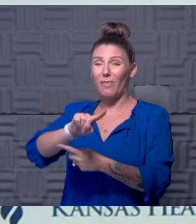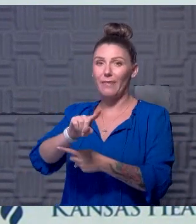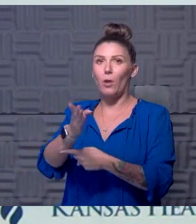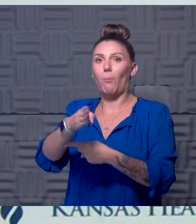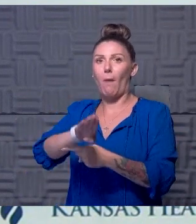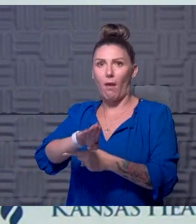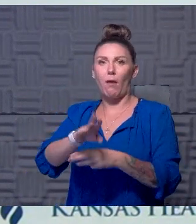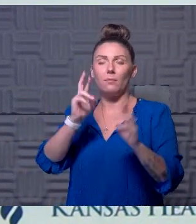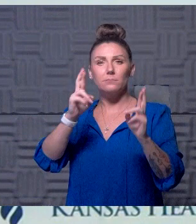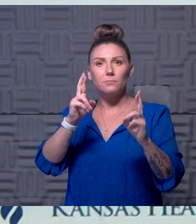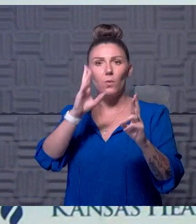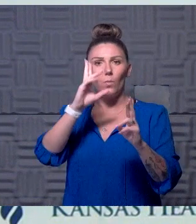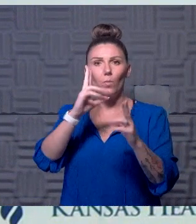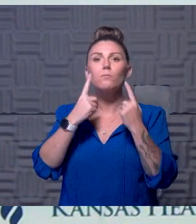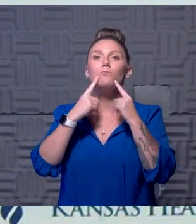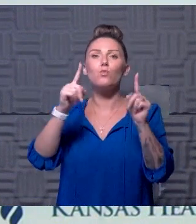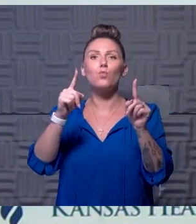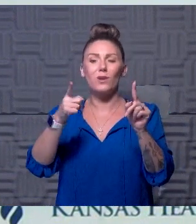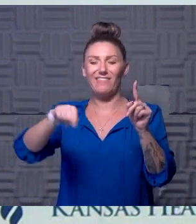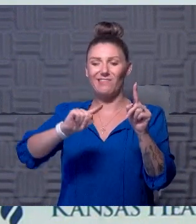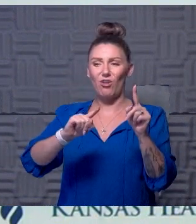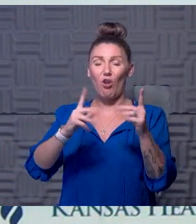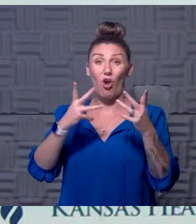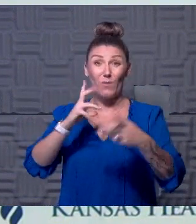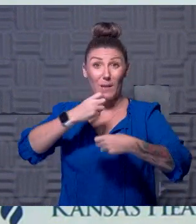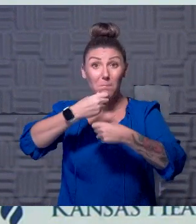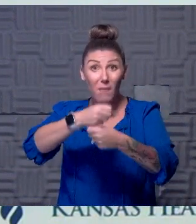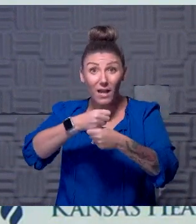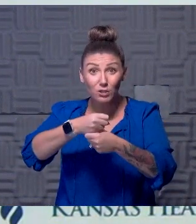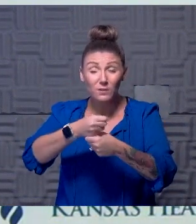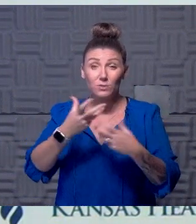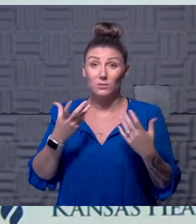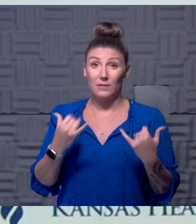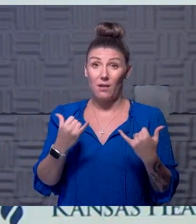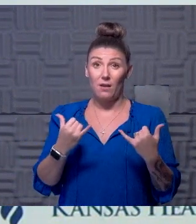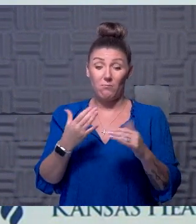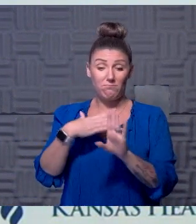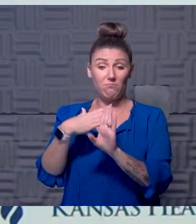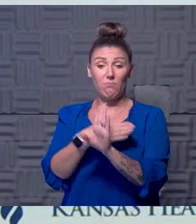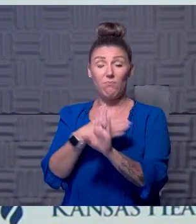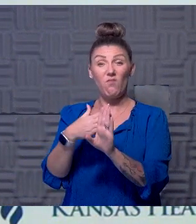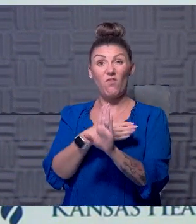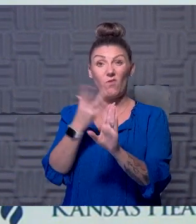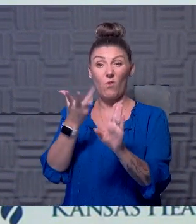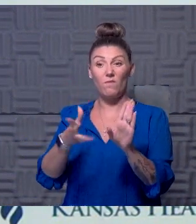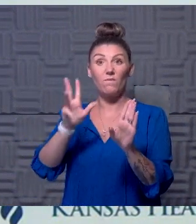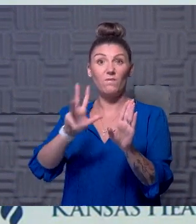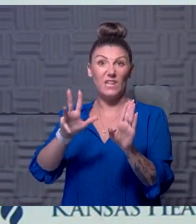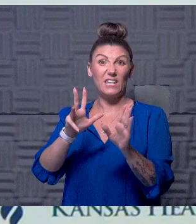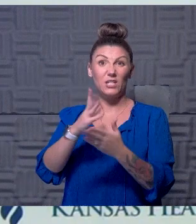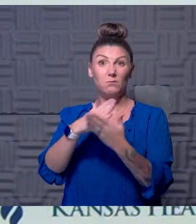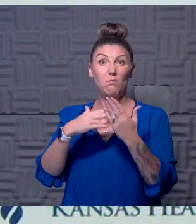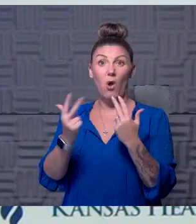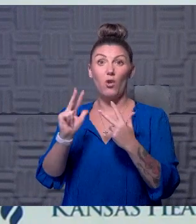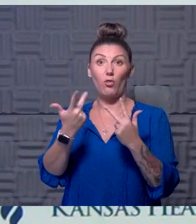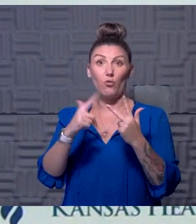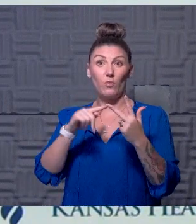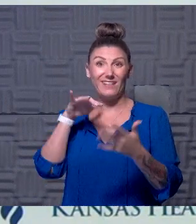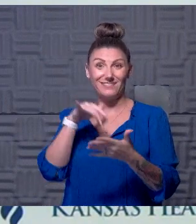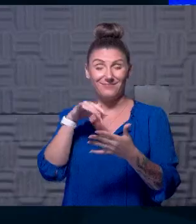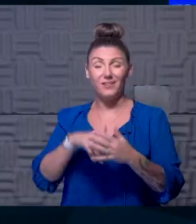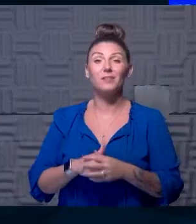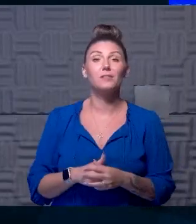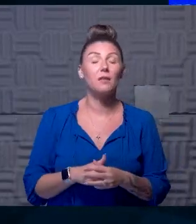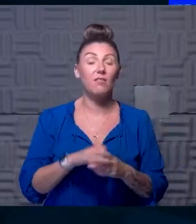that's going to work because this is a vaccine that they're already manufacturing now before we even finish the phase 3 trials. Well, I think